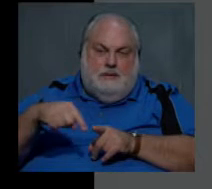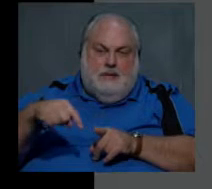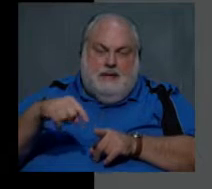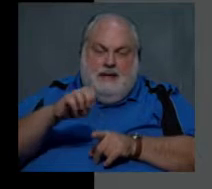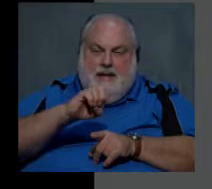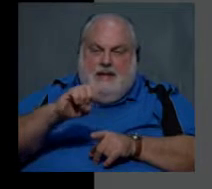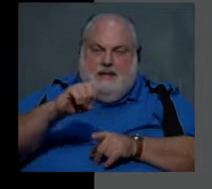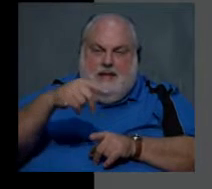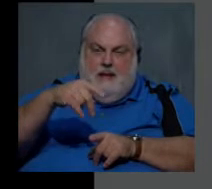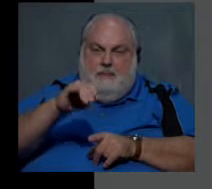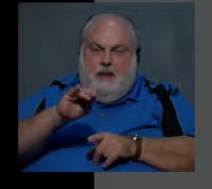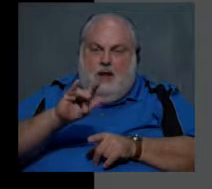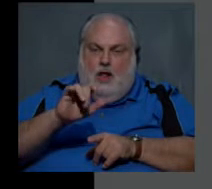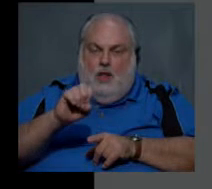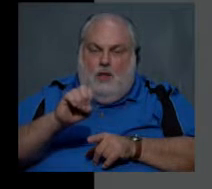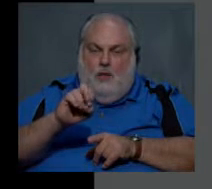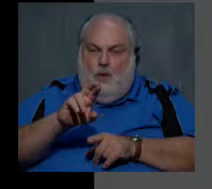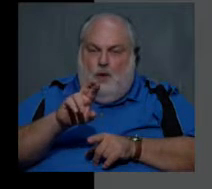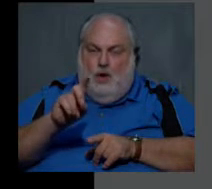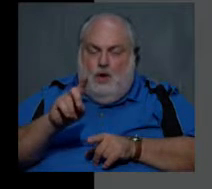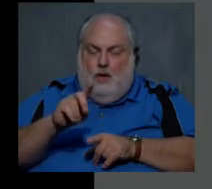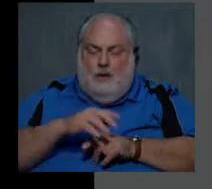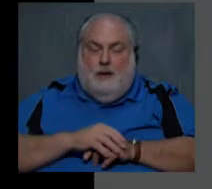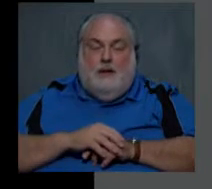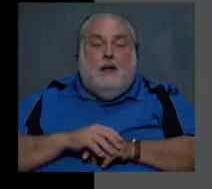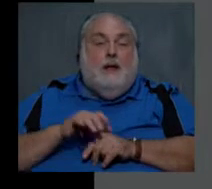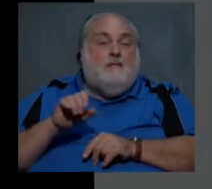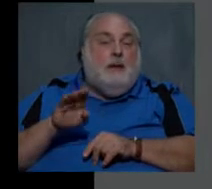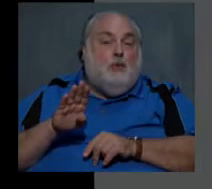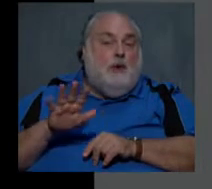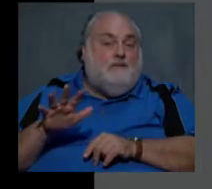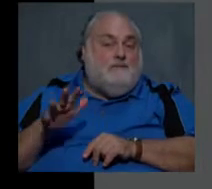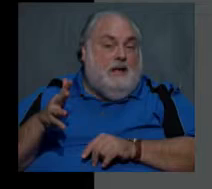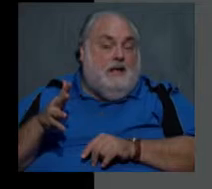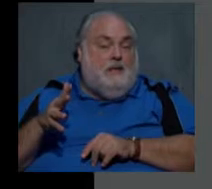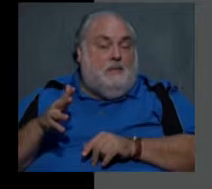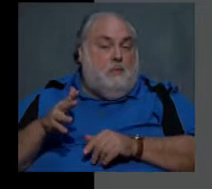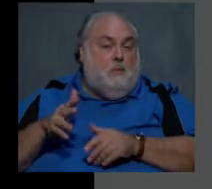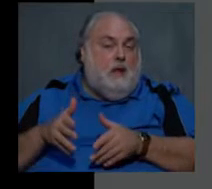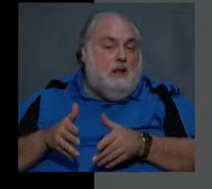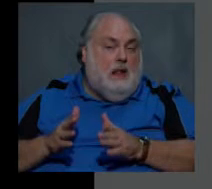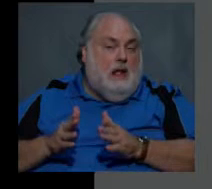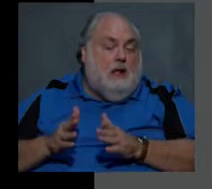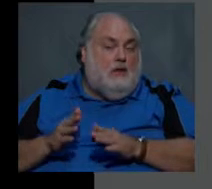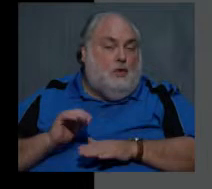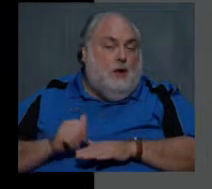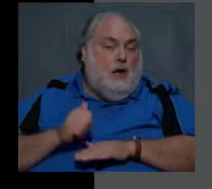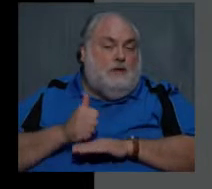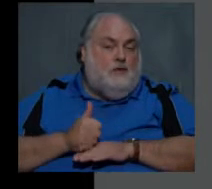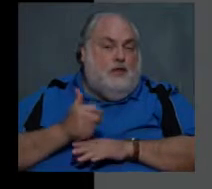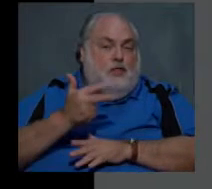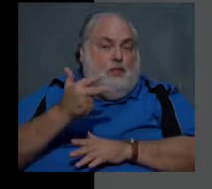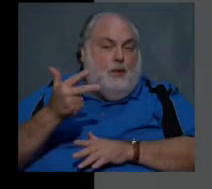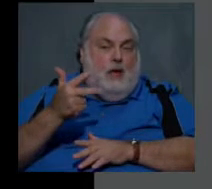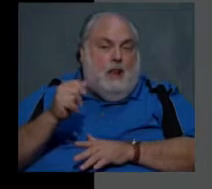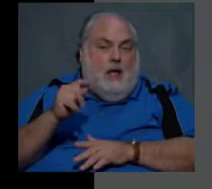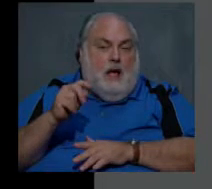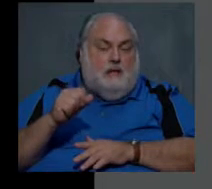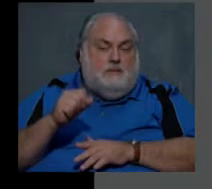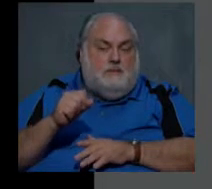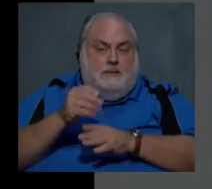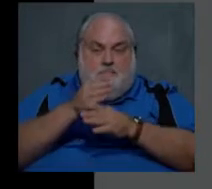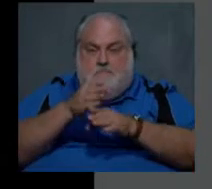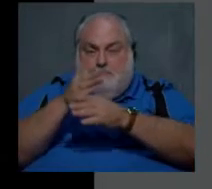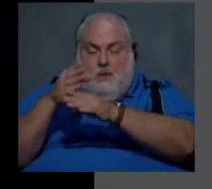February 25, 2016, the commission approved a preliminary plat to allow the creation of a 3-lot plat. Lot 1 was proposed containing